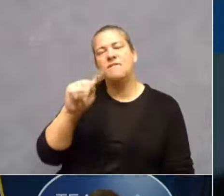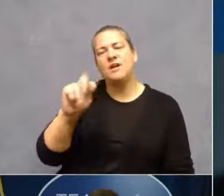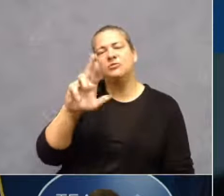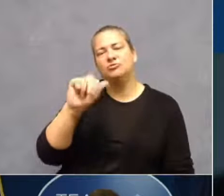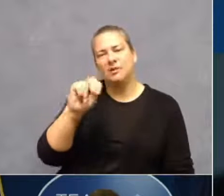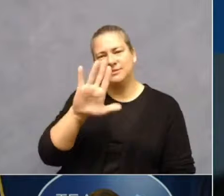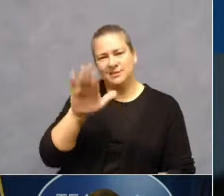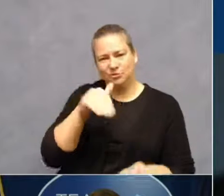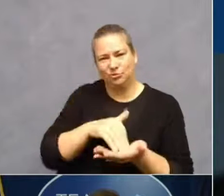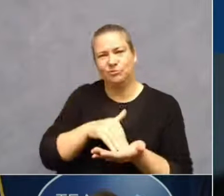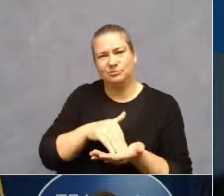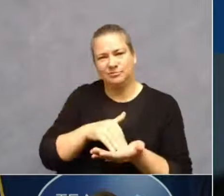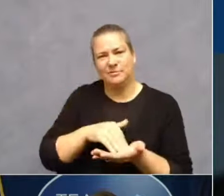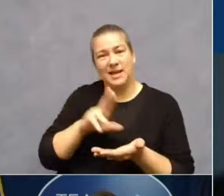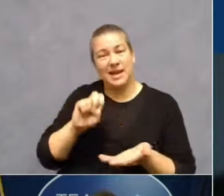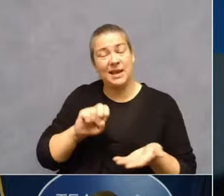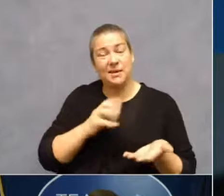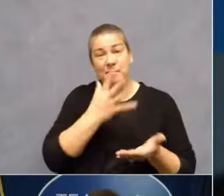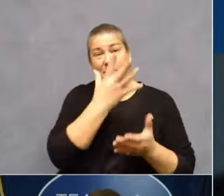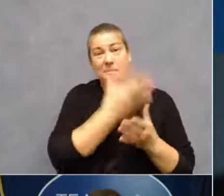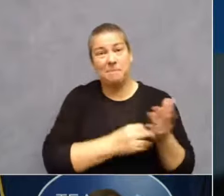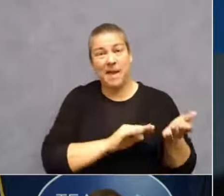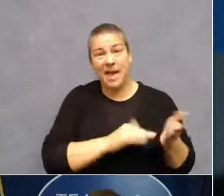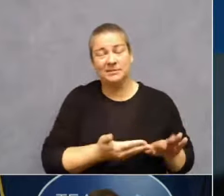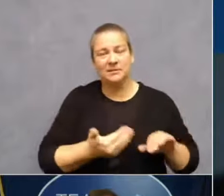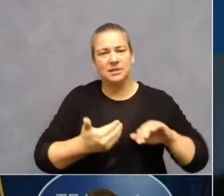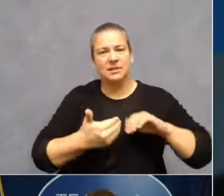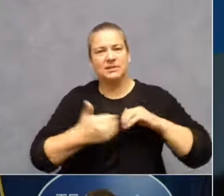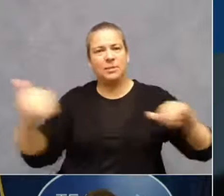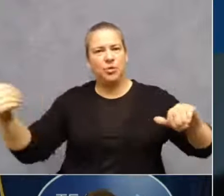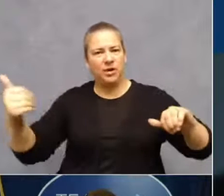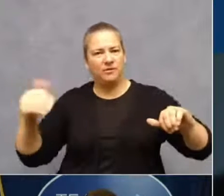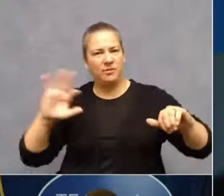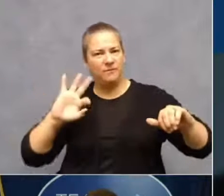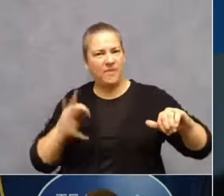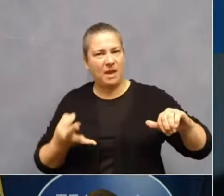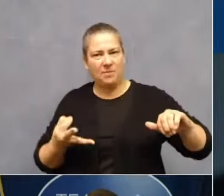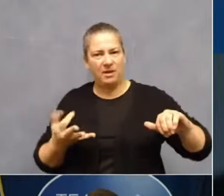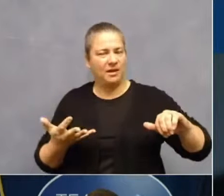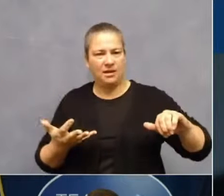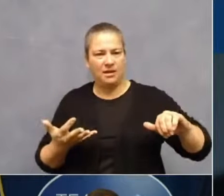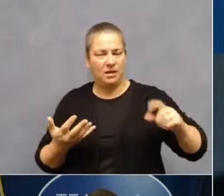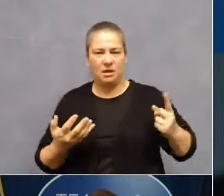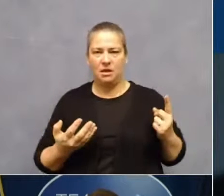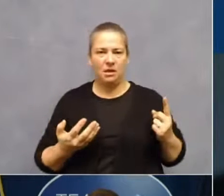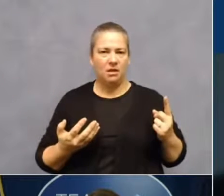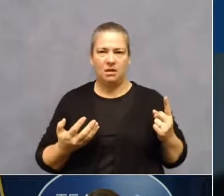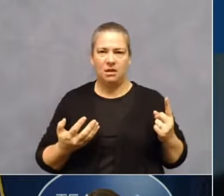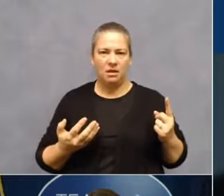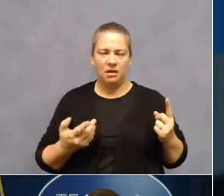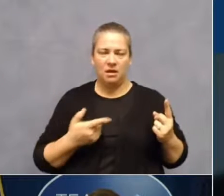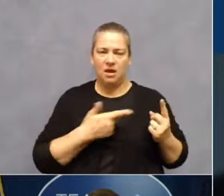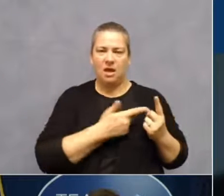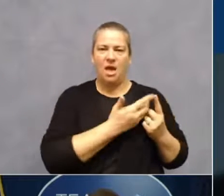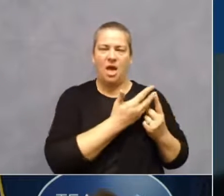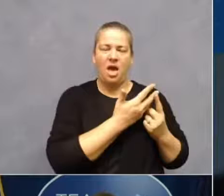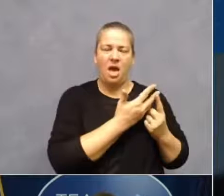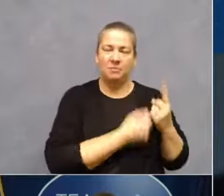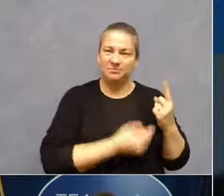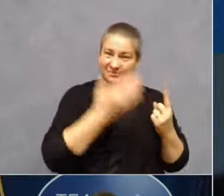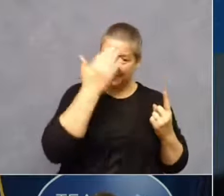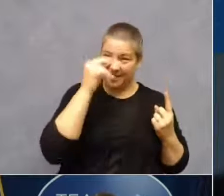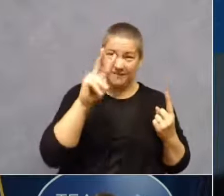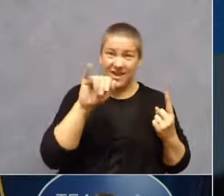separated from his family. Because that's what this virus does to our people. Makes the hardest moments even